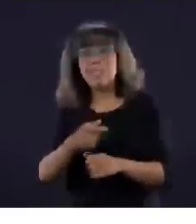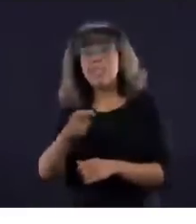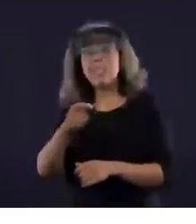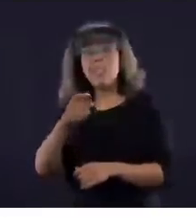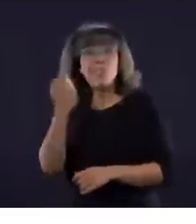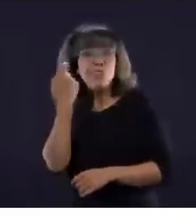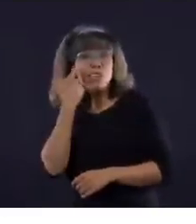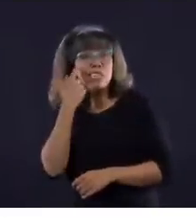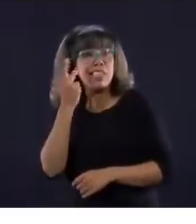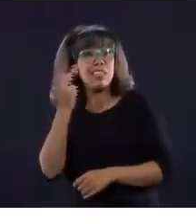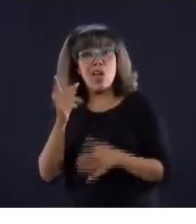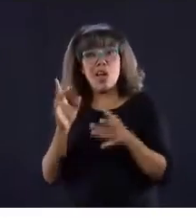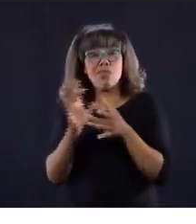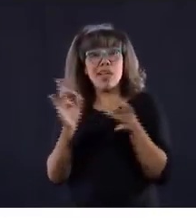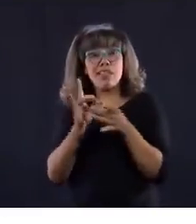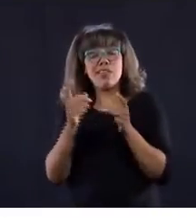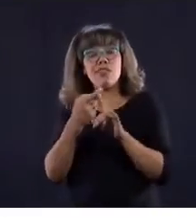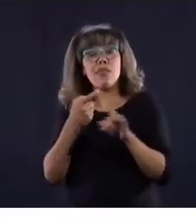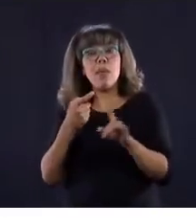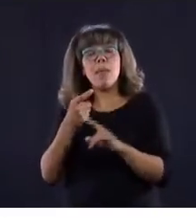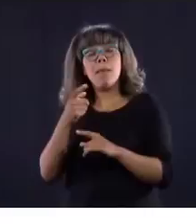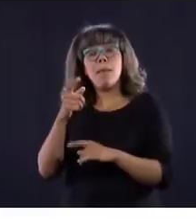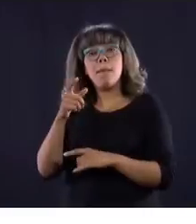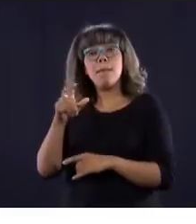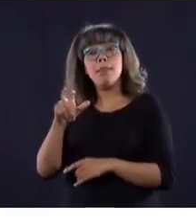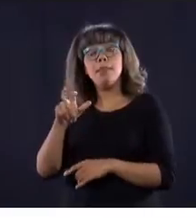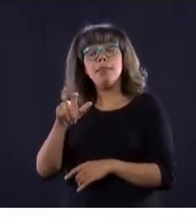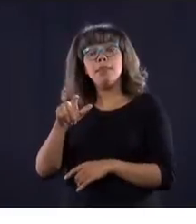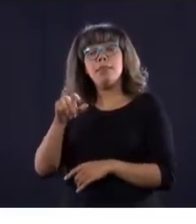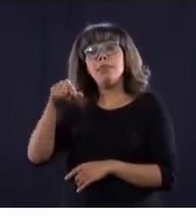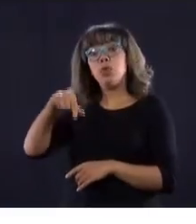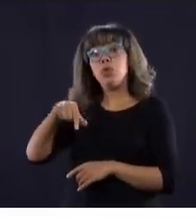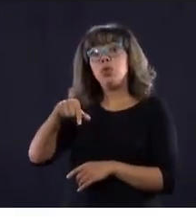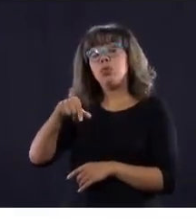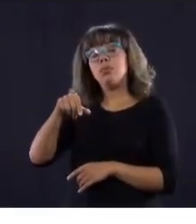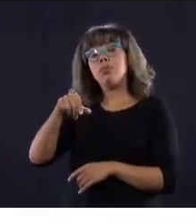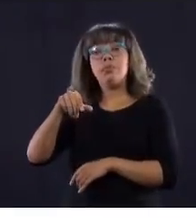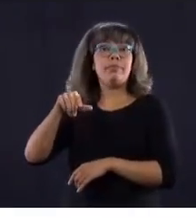They cannot do that. But they are. They won't.